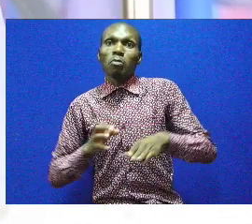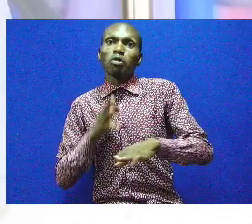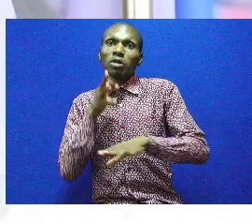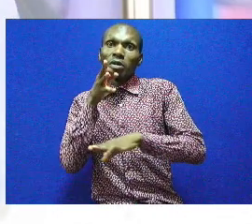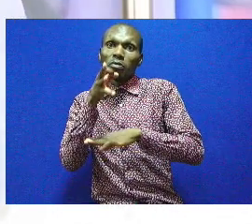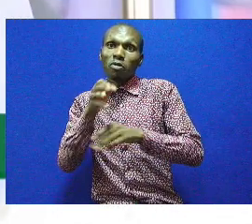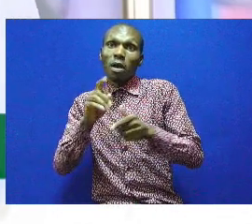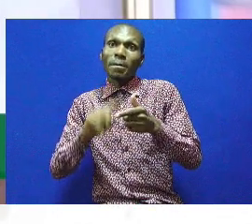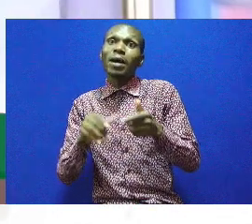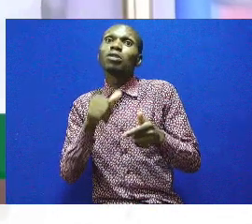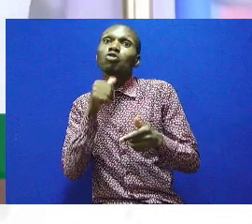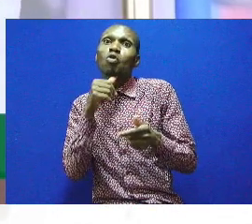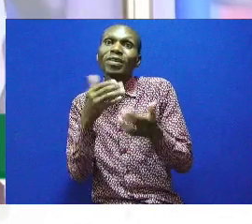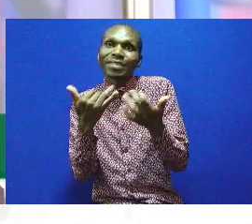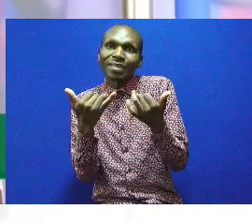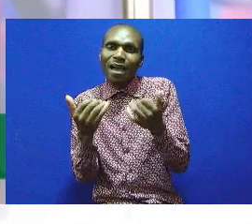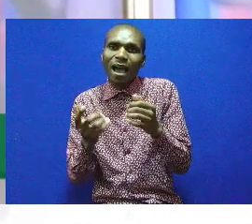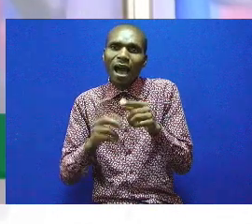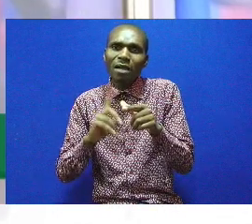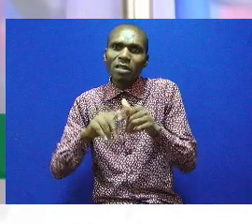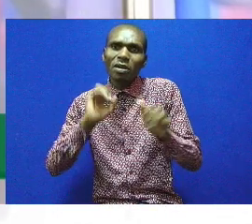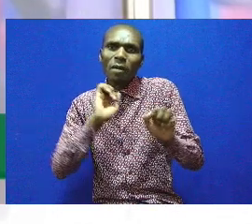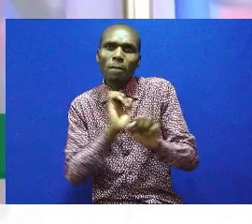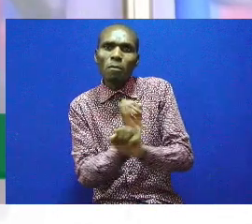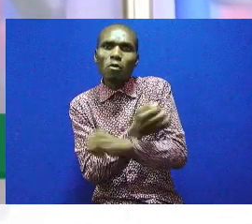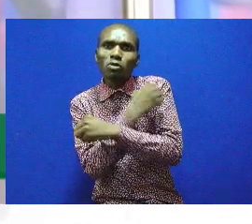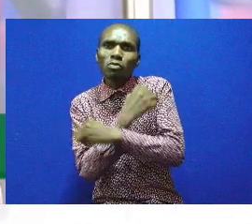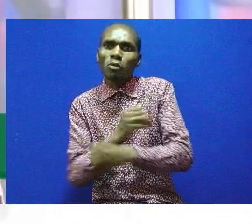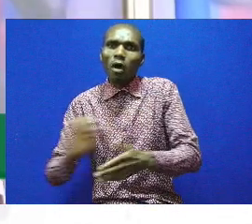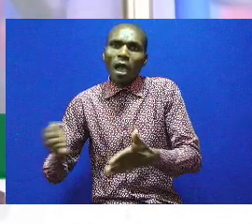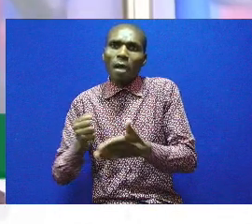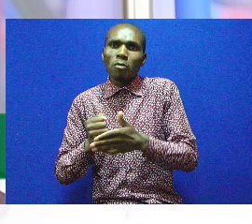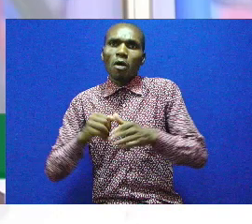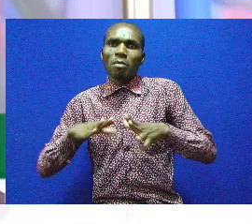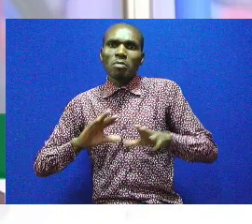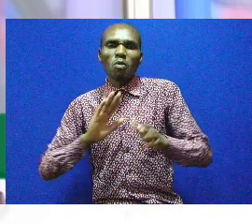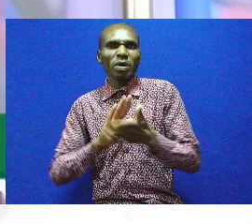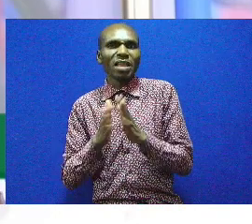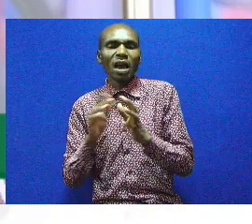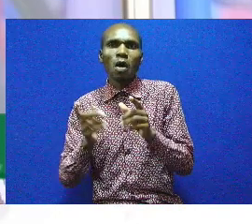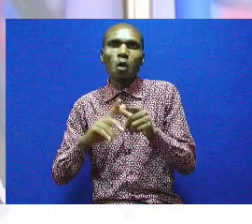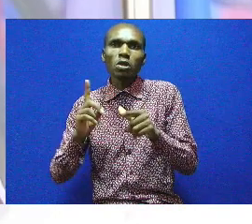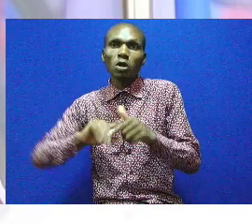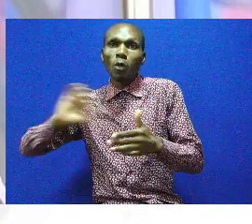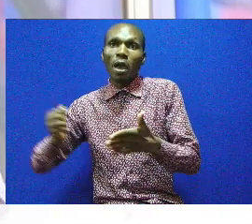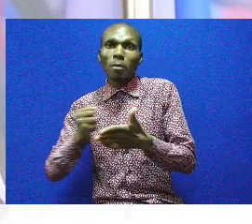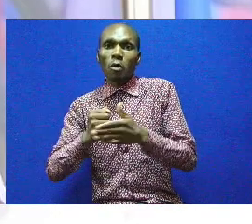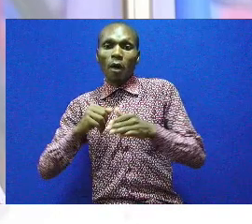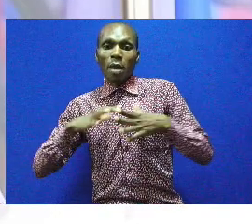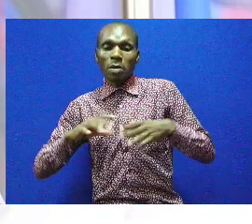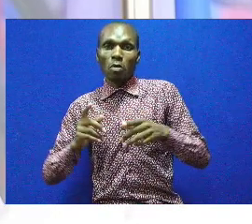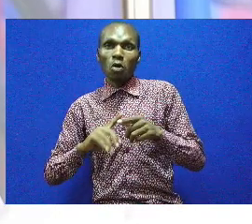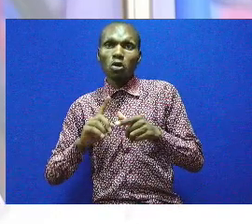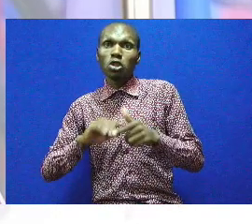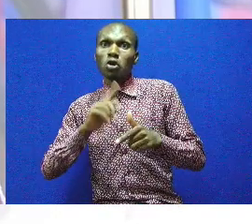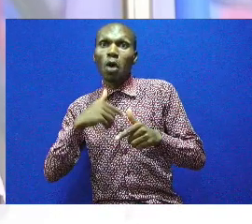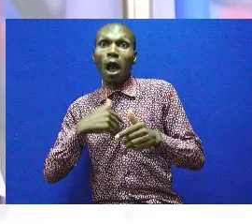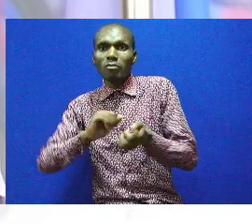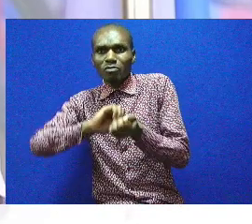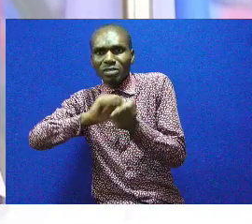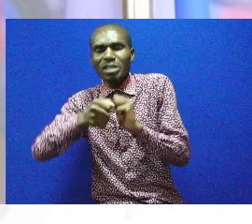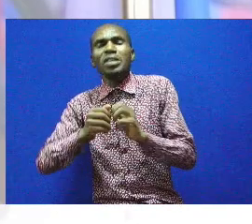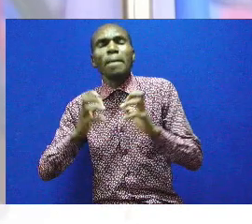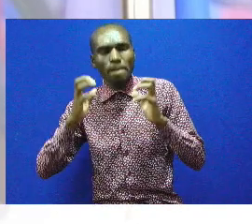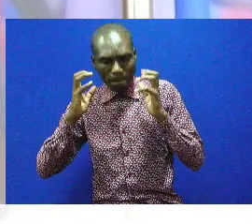now. Na tutaandika watu kwa sababu tunataka kuandika. Lazima tuandike watu ambao wataleta mabadiliko